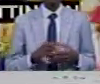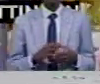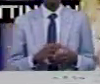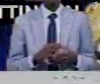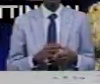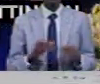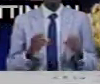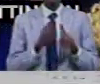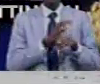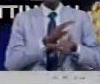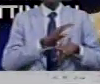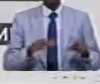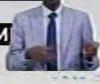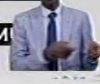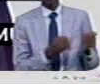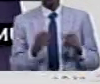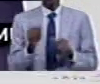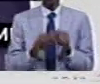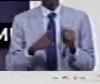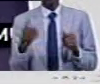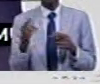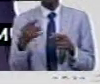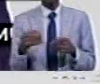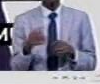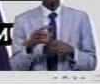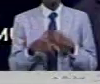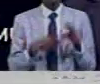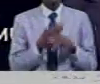erudite generation. Never under-